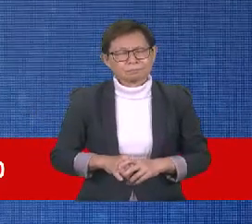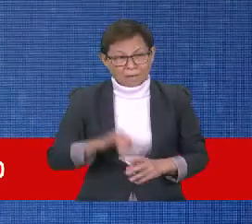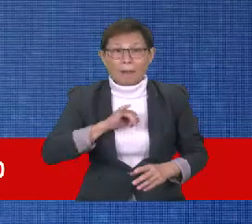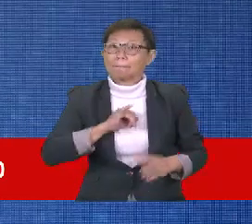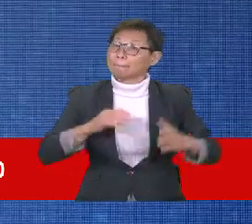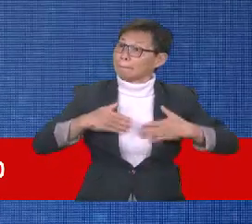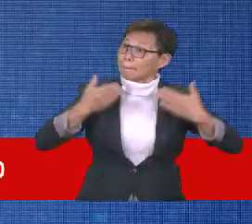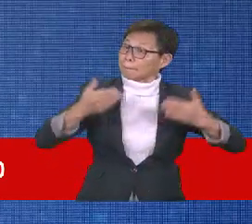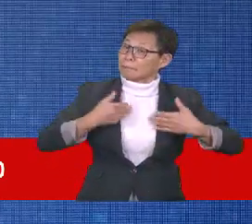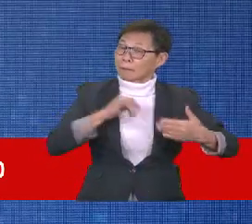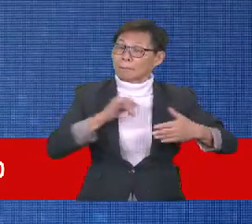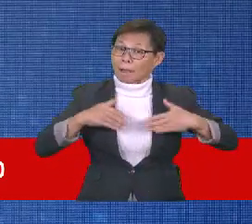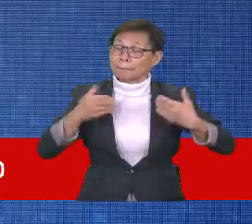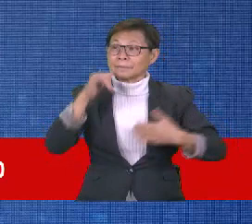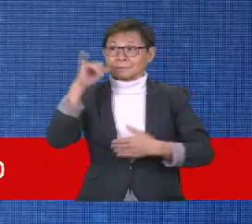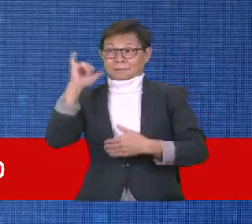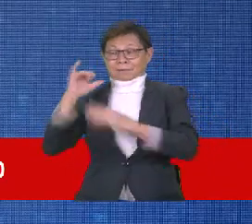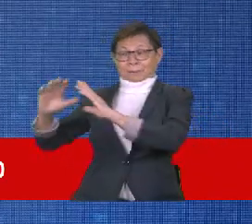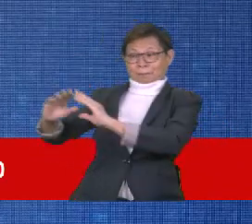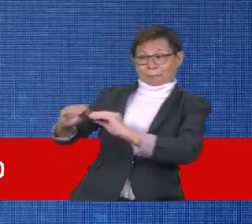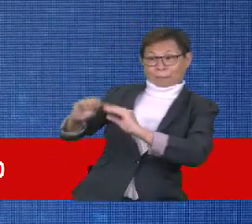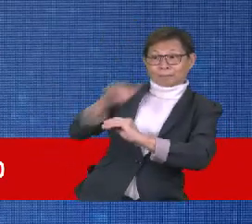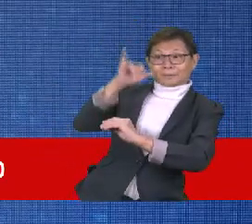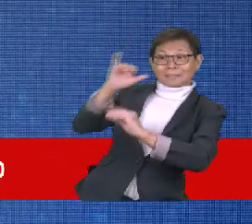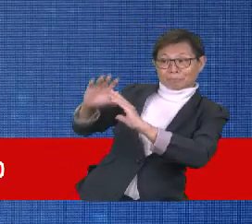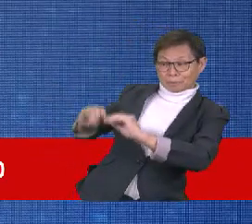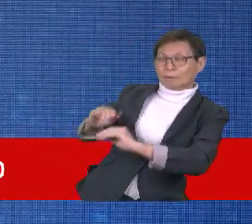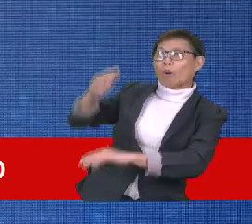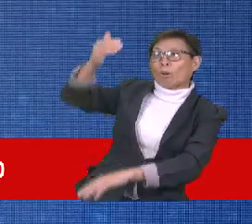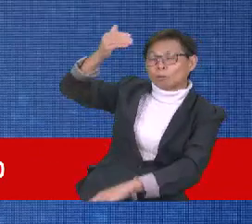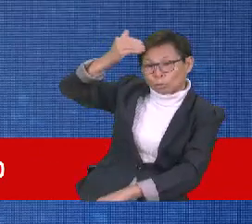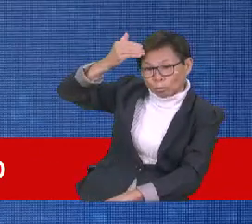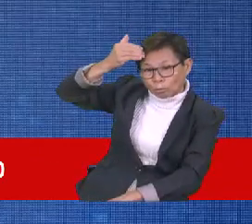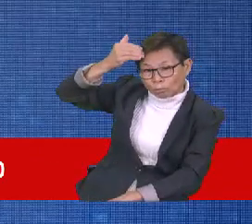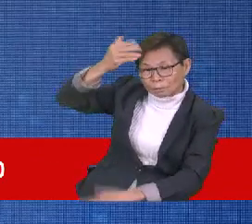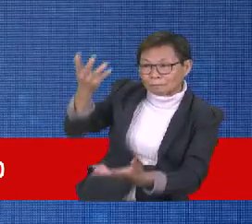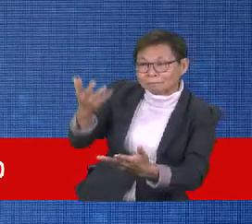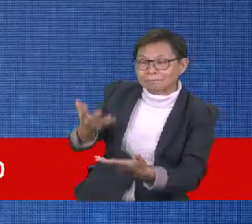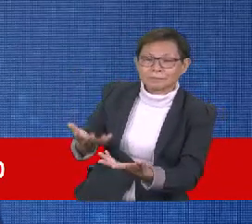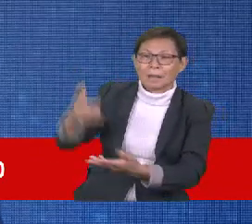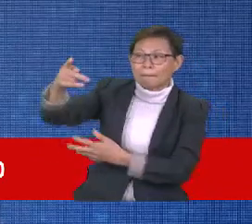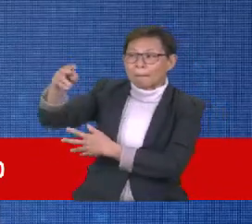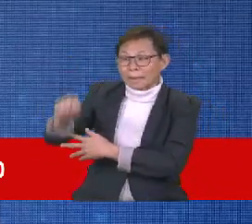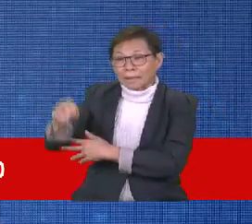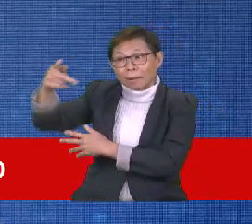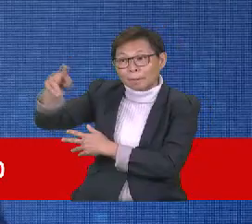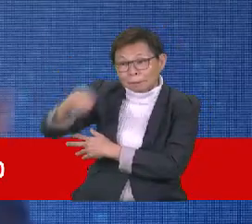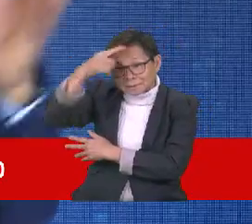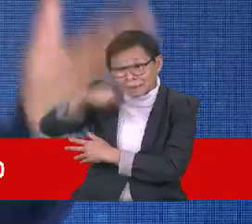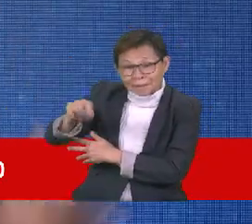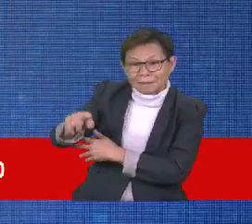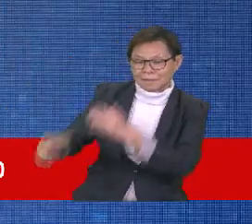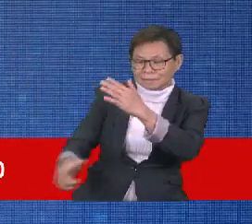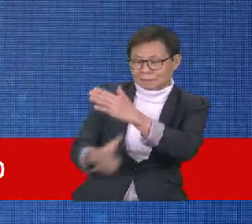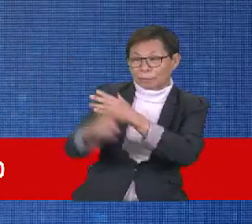pleased that yesterday in our meetings, and knowing leaders like Prime Minister General Prayut, Deputy